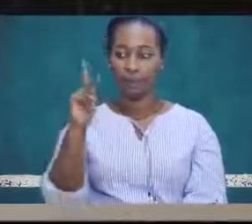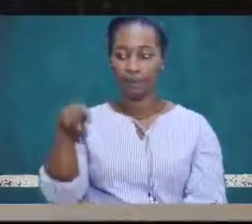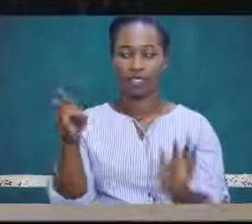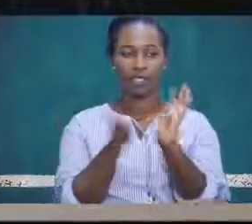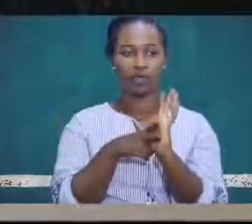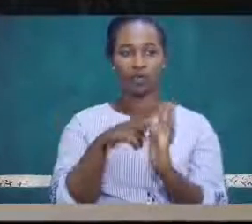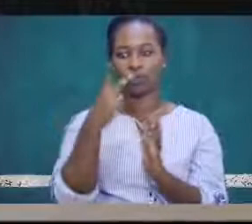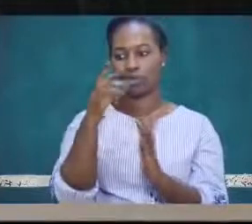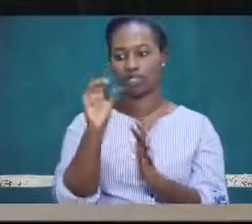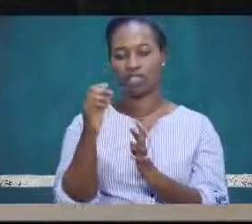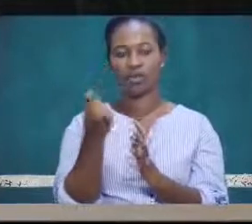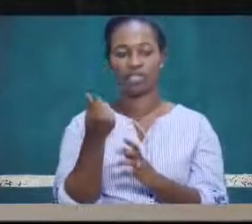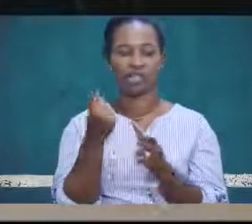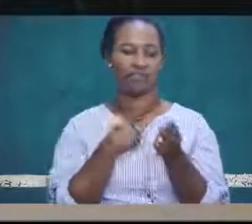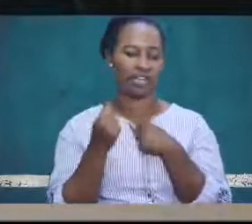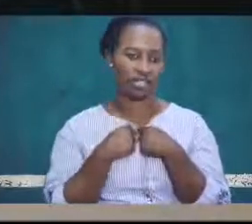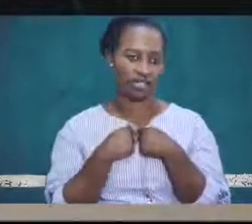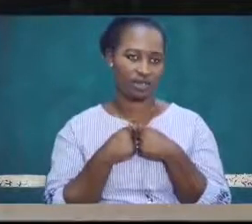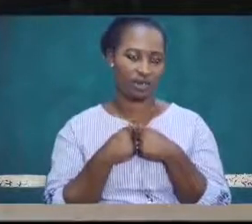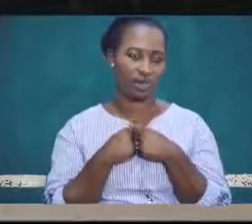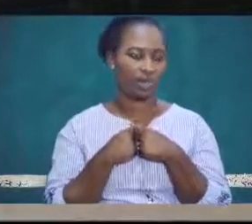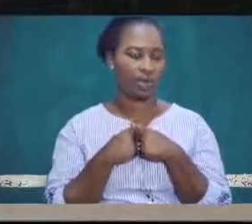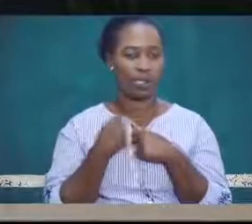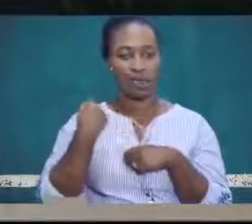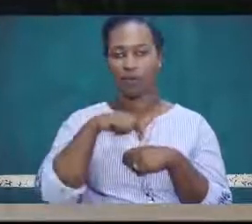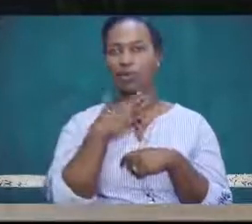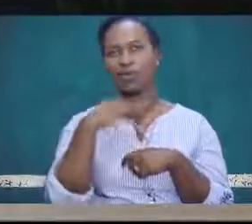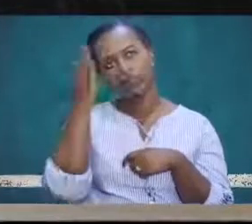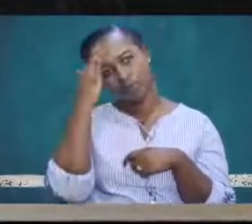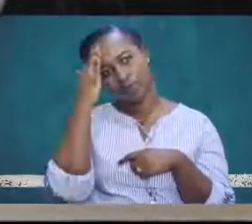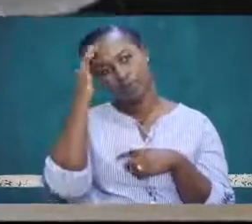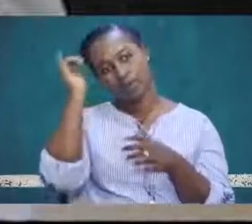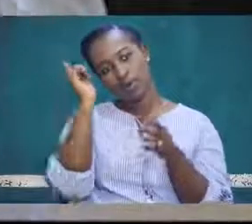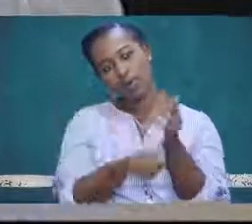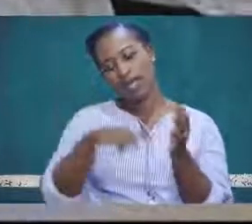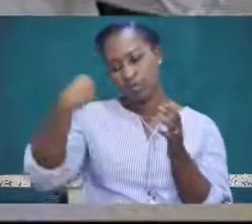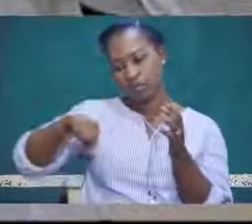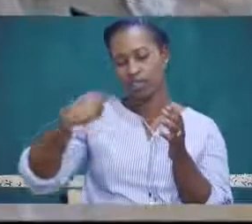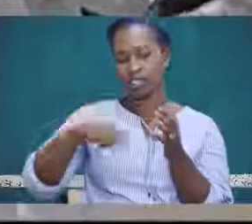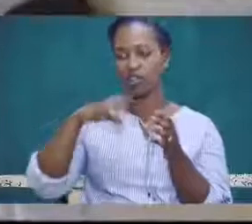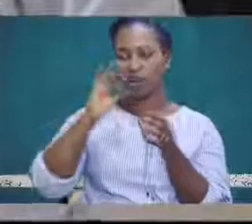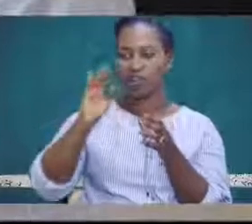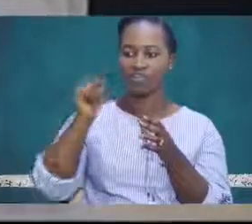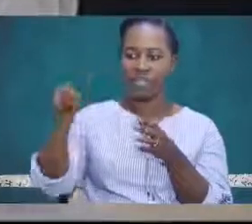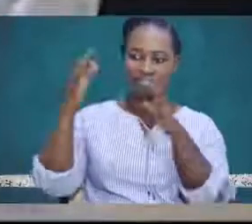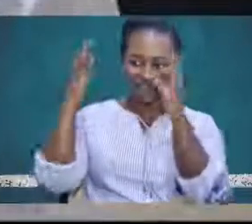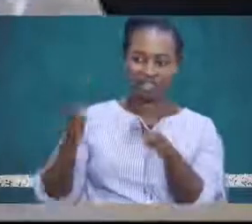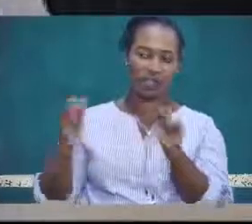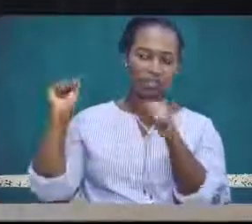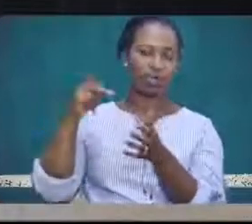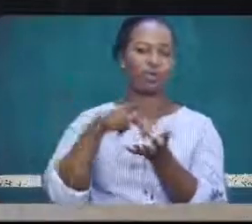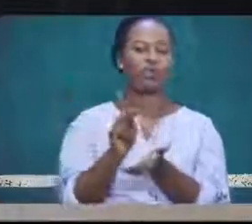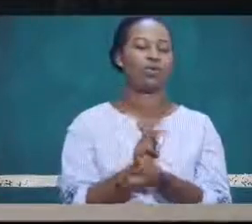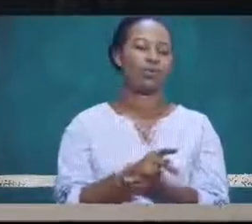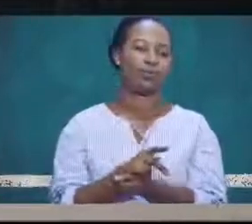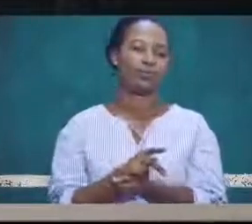20 Rwandan francs. This is our price. So we want to know what quantity of that commodity would be purchased at this given